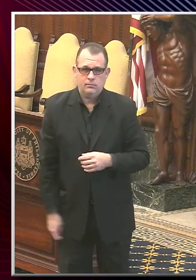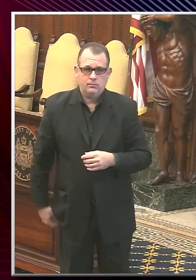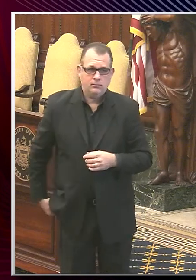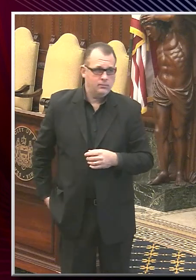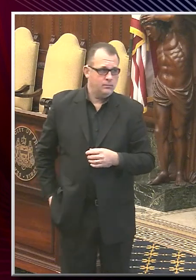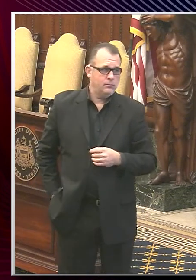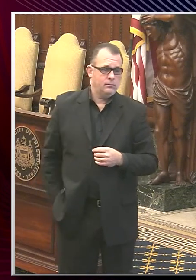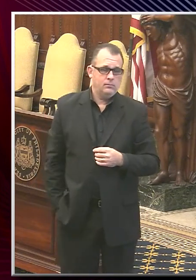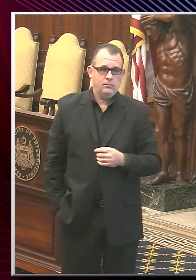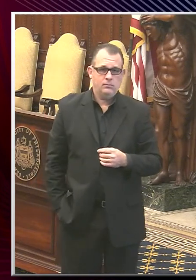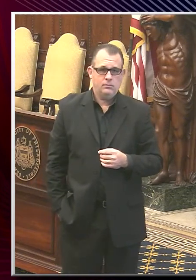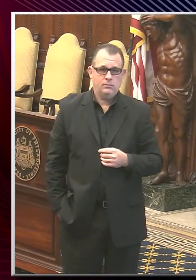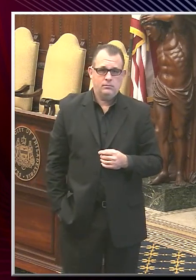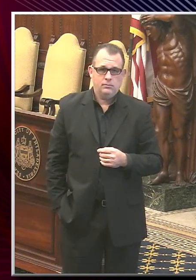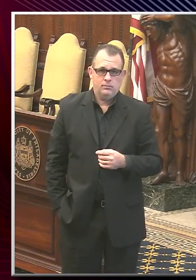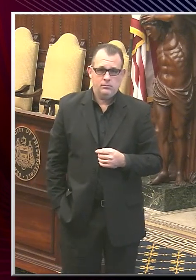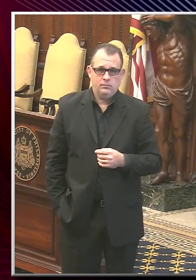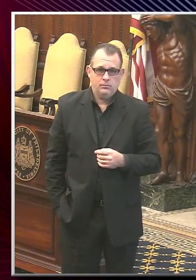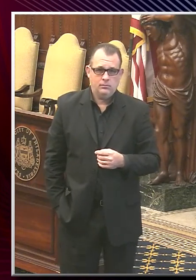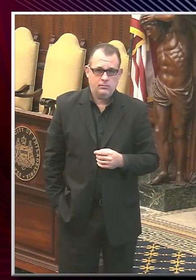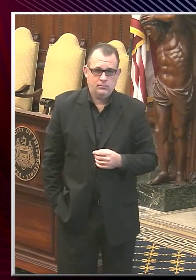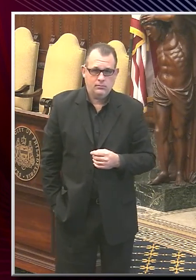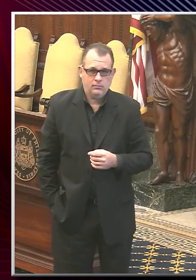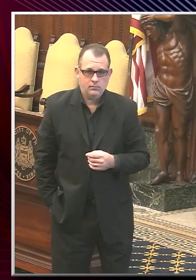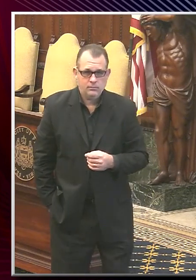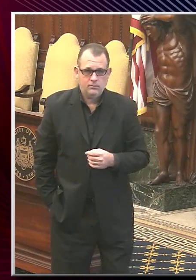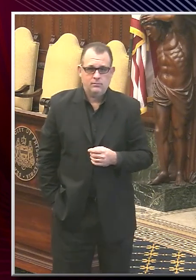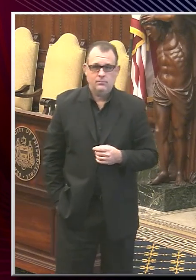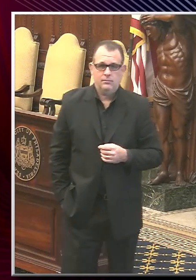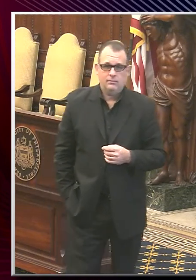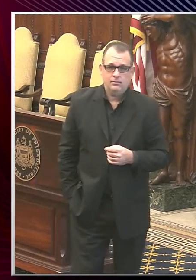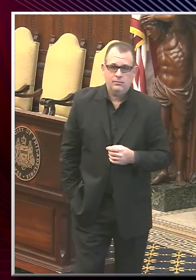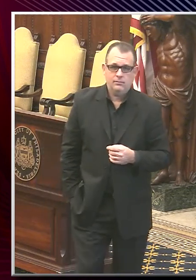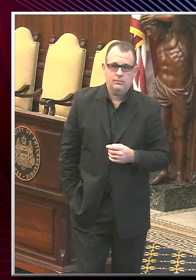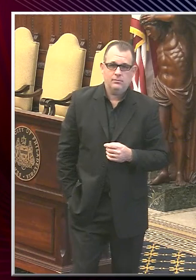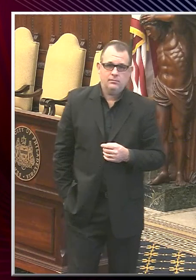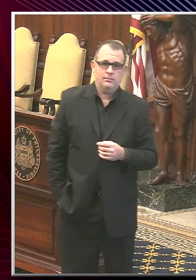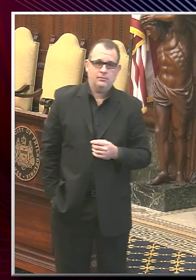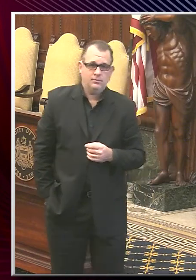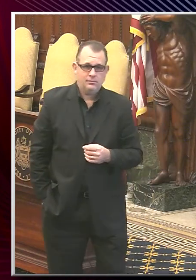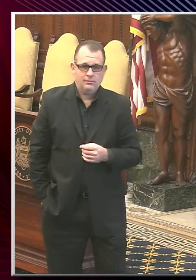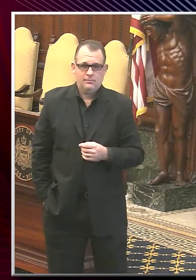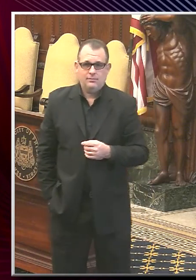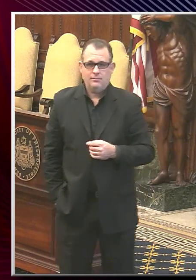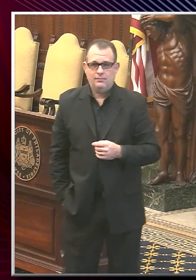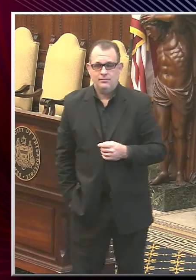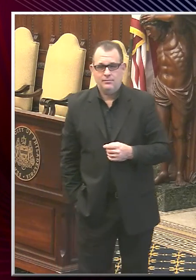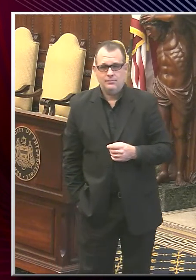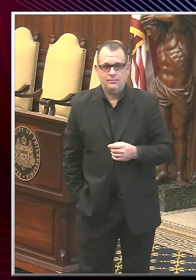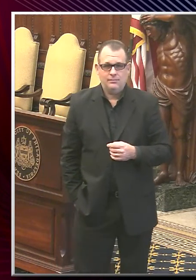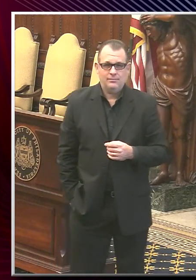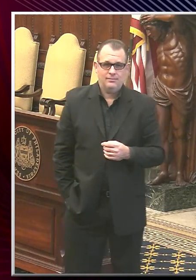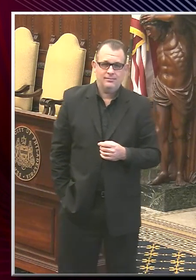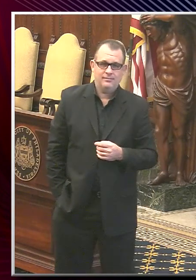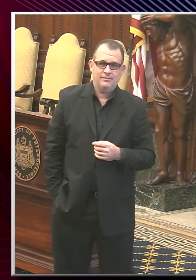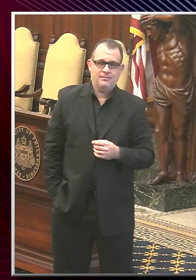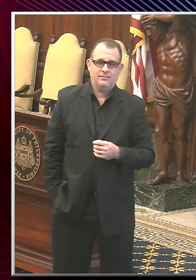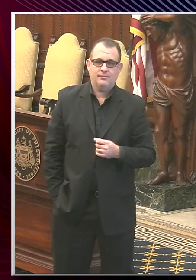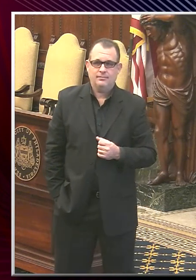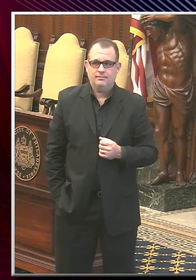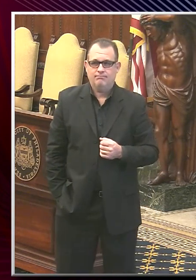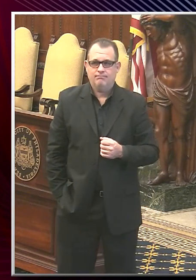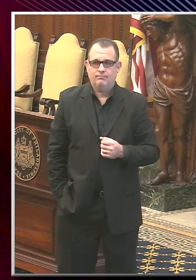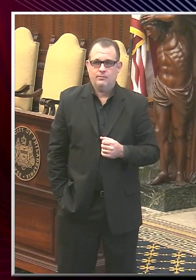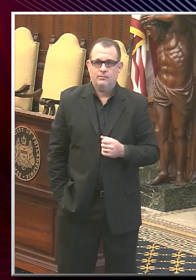pero necesitamos la información en español. Y realmente me gustaría que hiciera referencia una vez más sobre las dosis